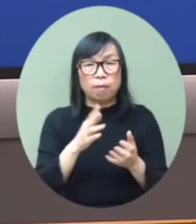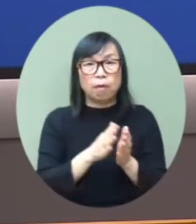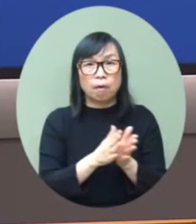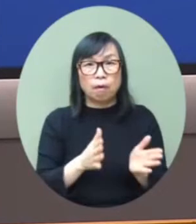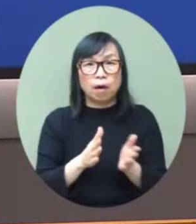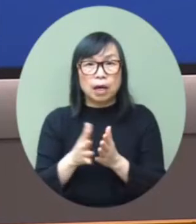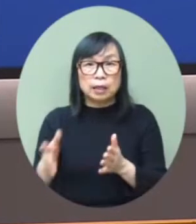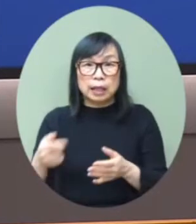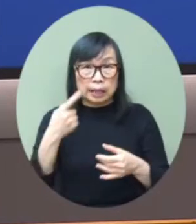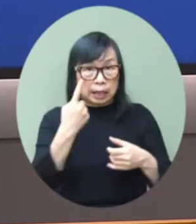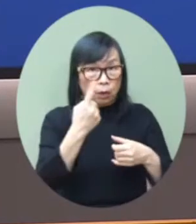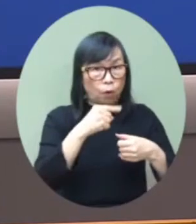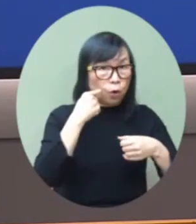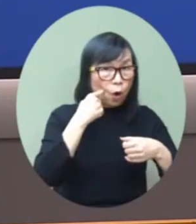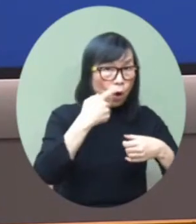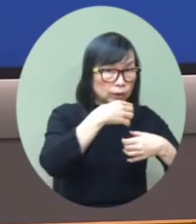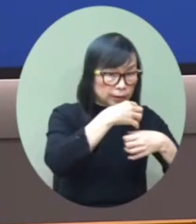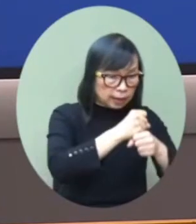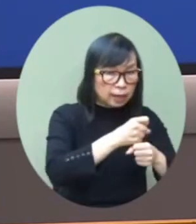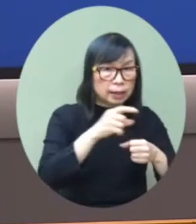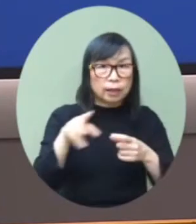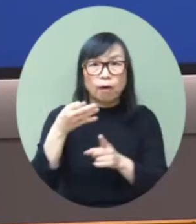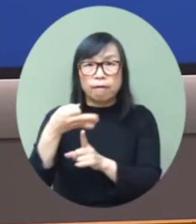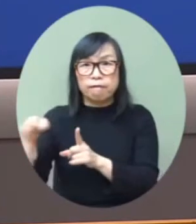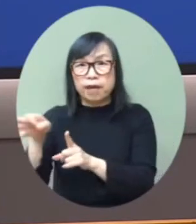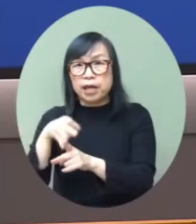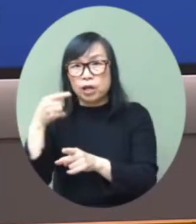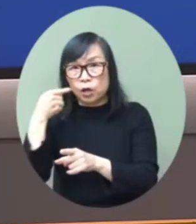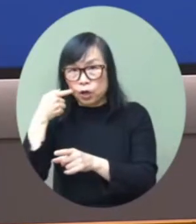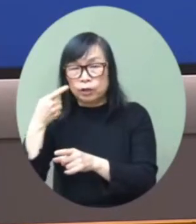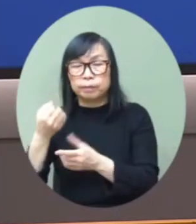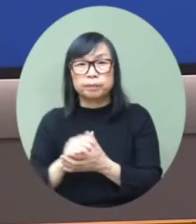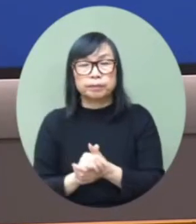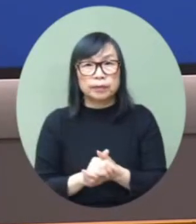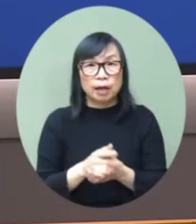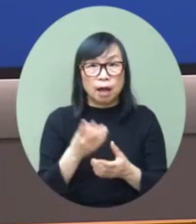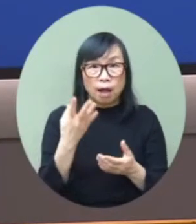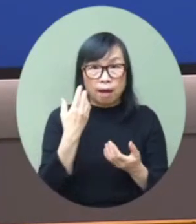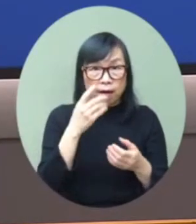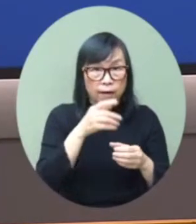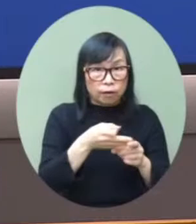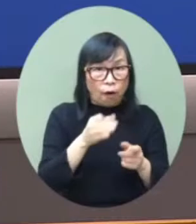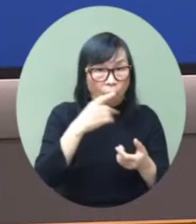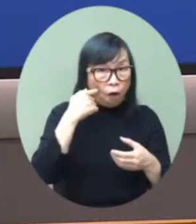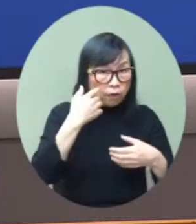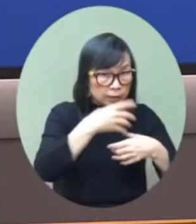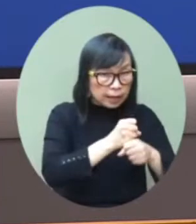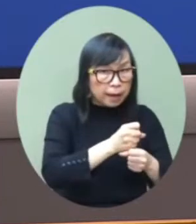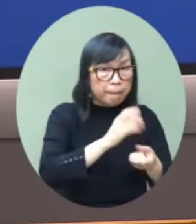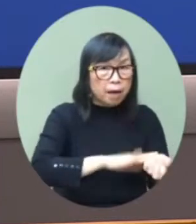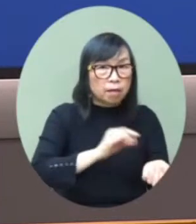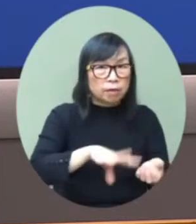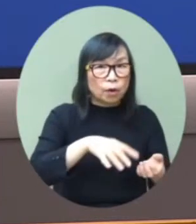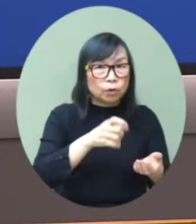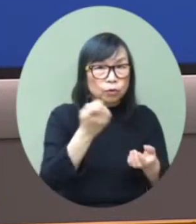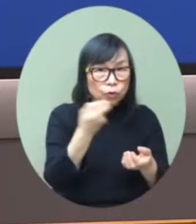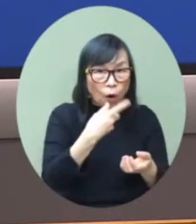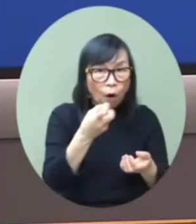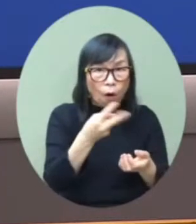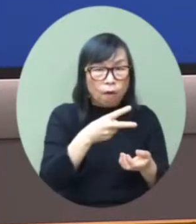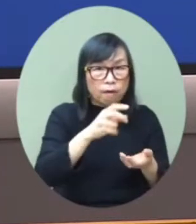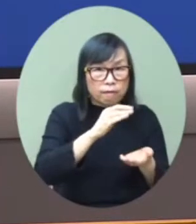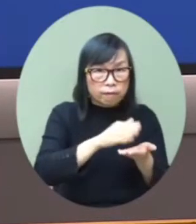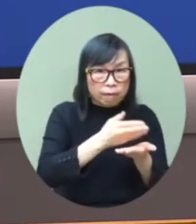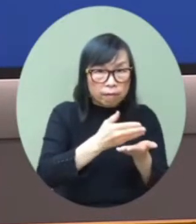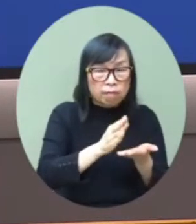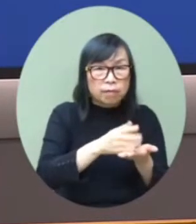results. In terms of our work, there are two areas. First, compulsory, and second, non-compulsory. In terms